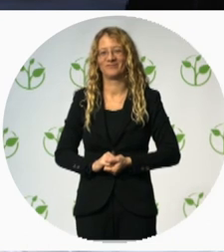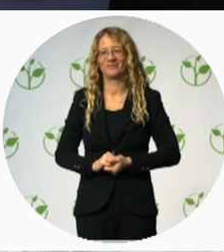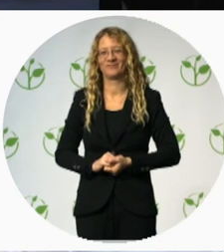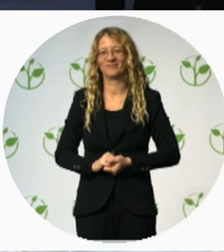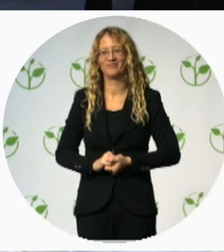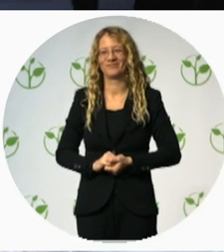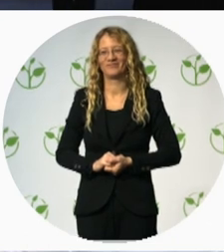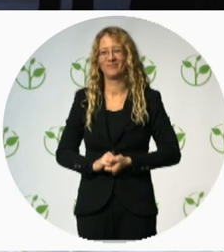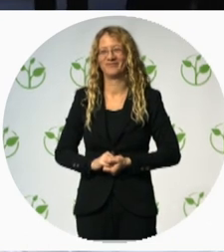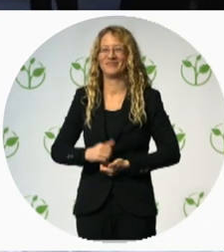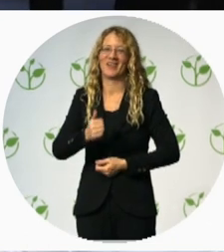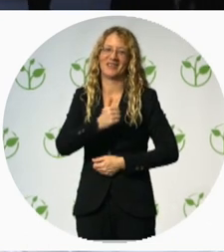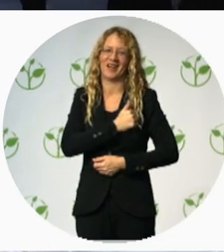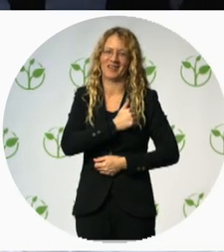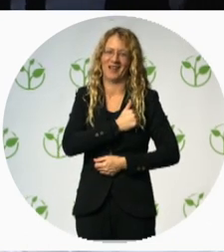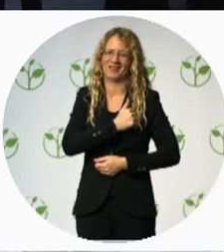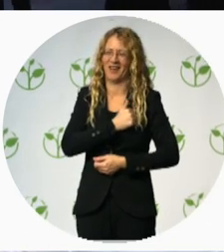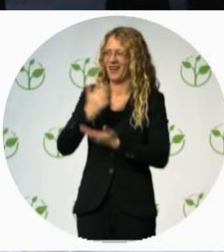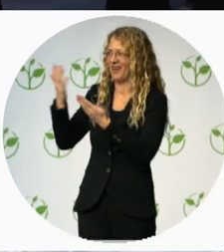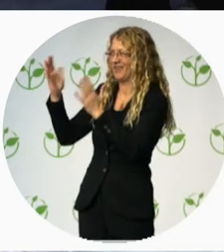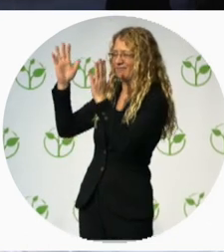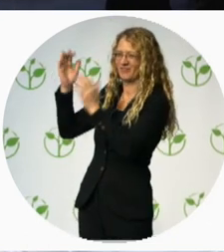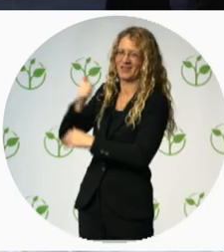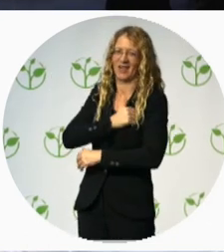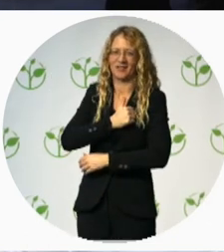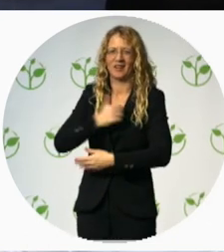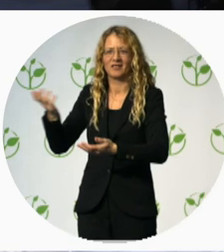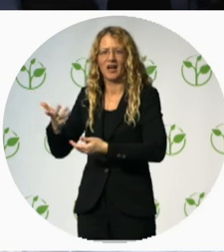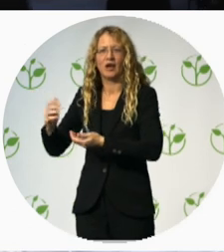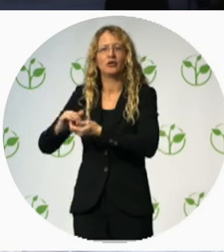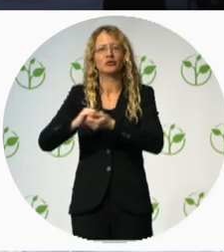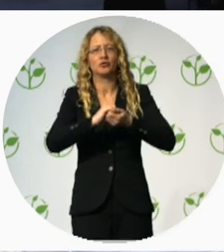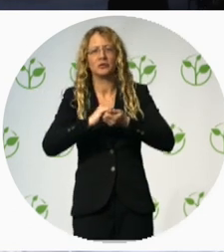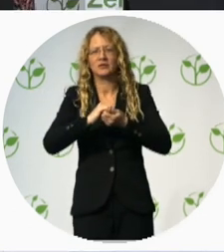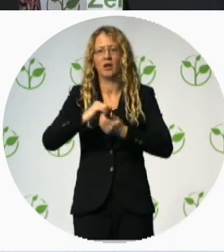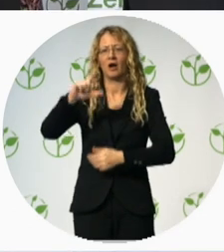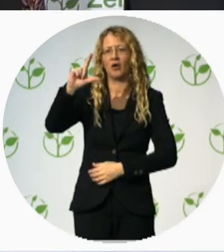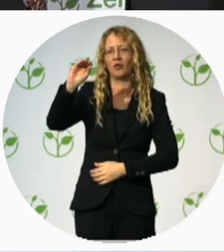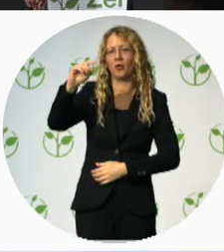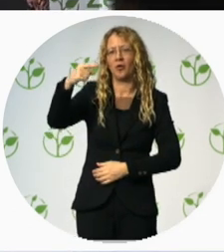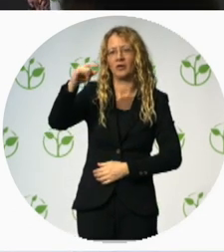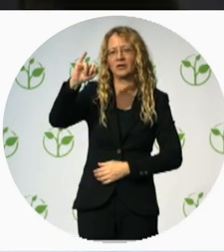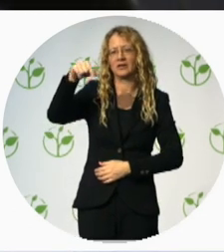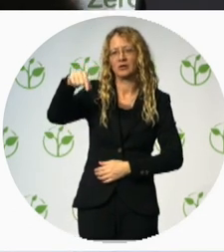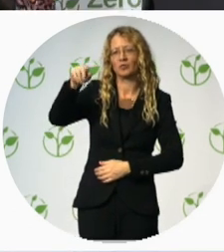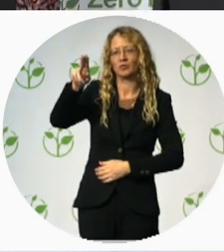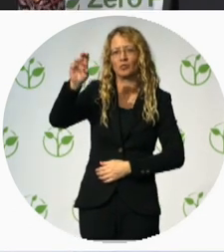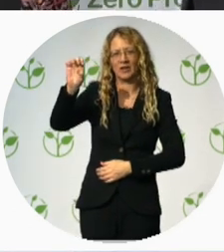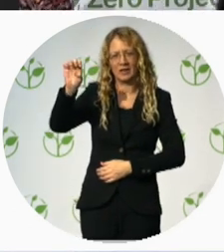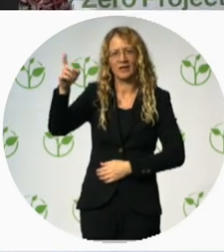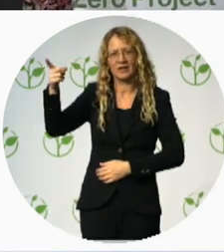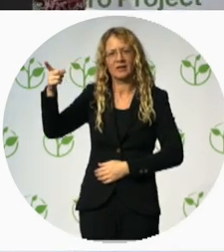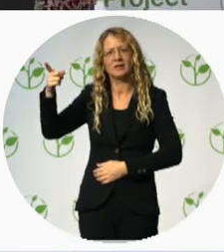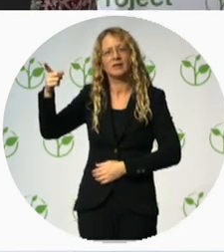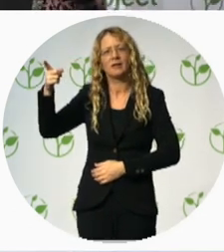Congratulations to Société Logique from Canada. Société Logique is a non-profit organization based in Montreal, Canada, that